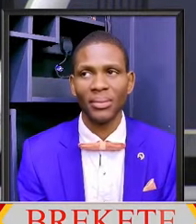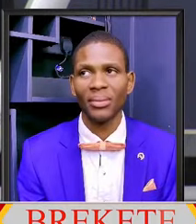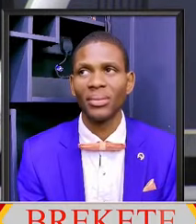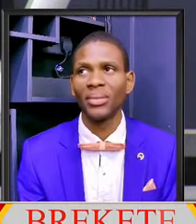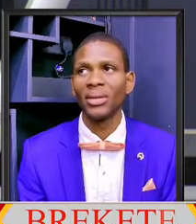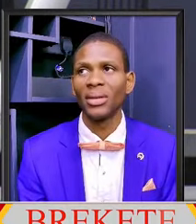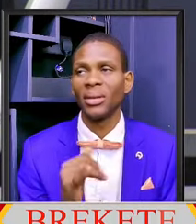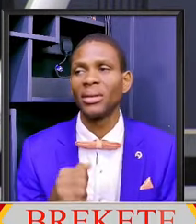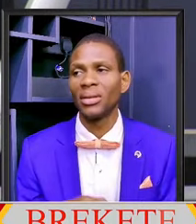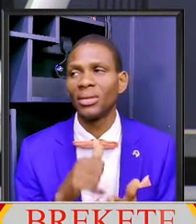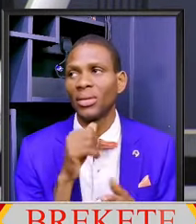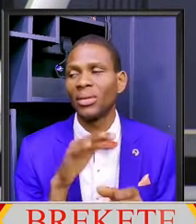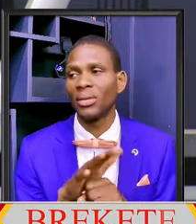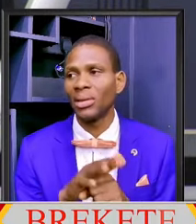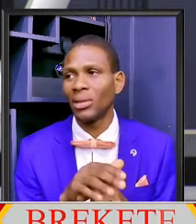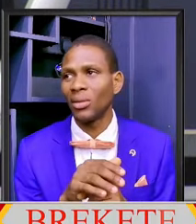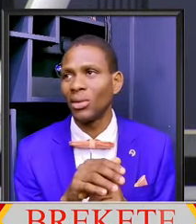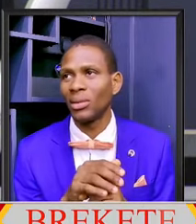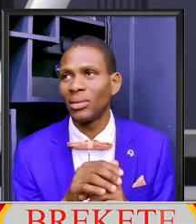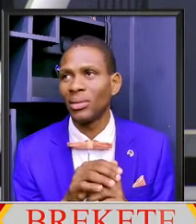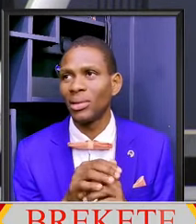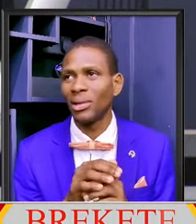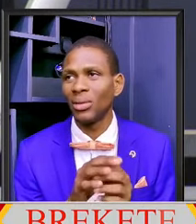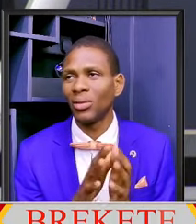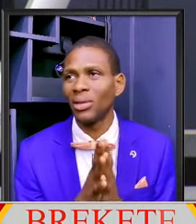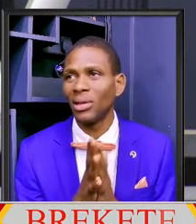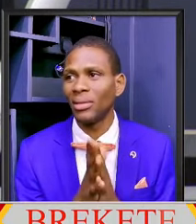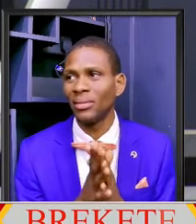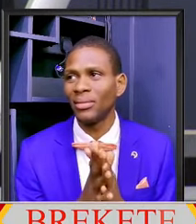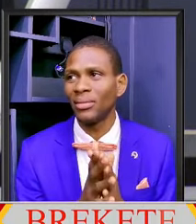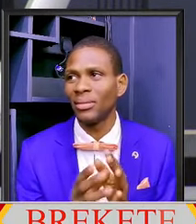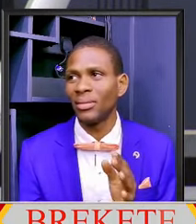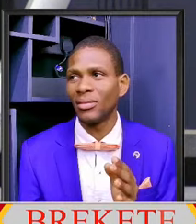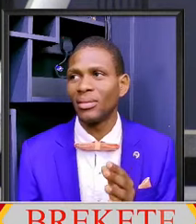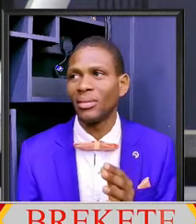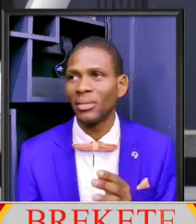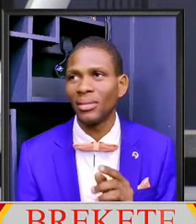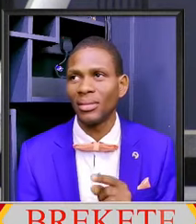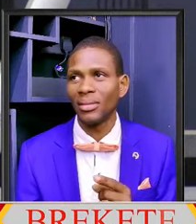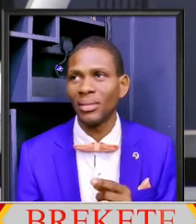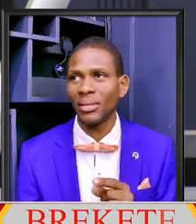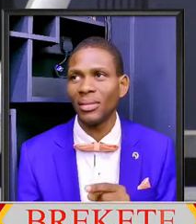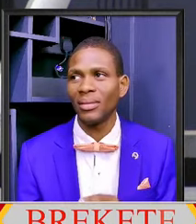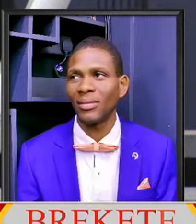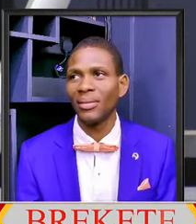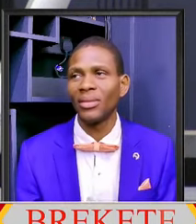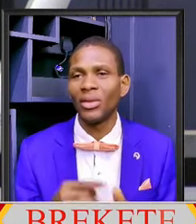Is this not enough for us to appreciate God?